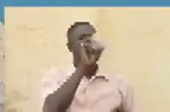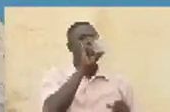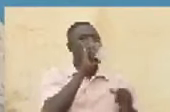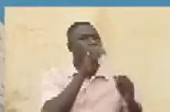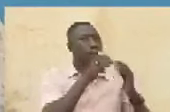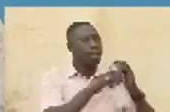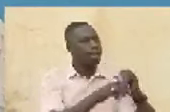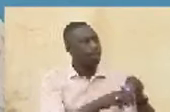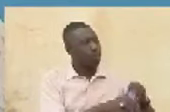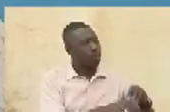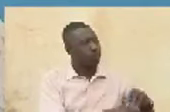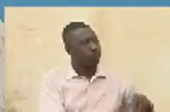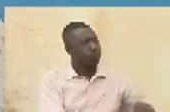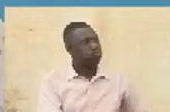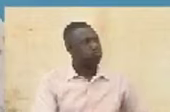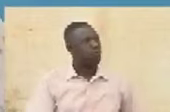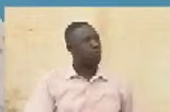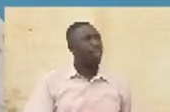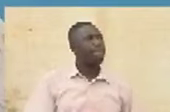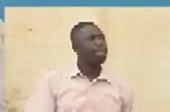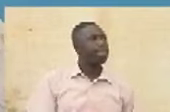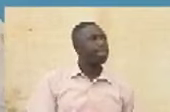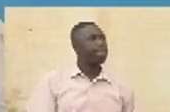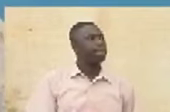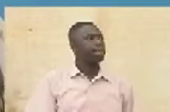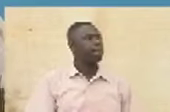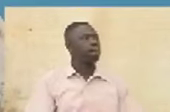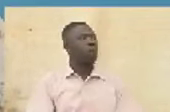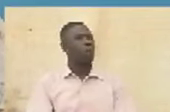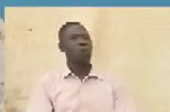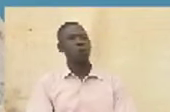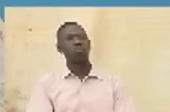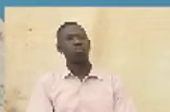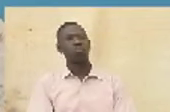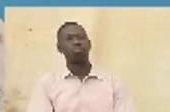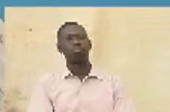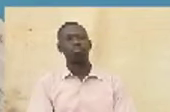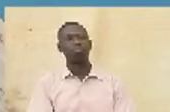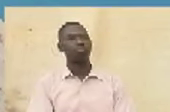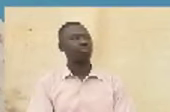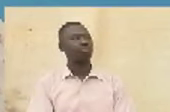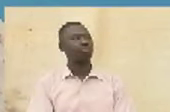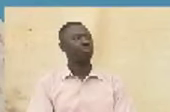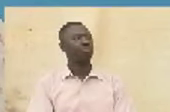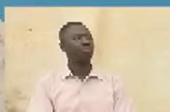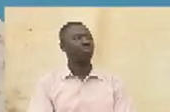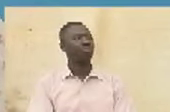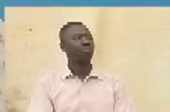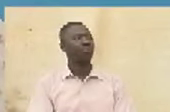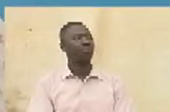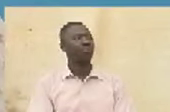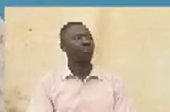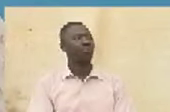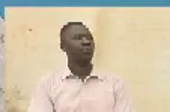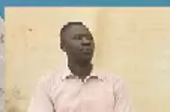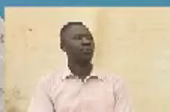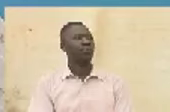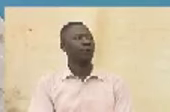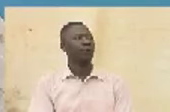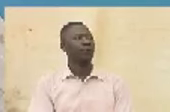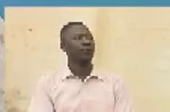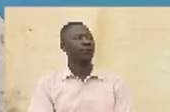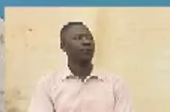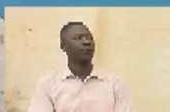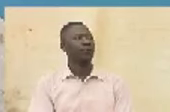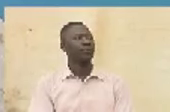ani saloto saloto ike wura ngoleto ha ike wura woleto dini la kurto min bele nda way du ni fa do roy ke